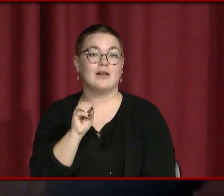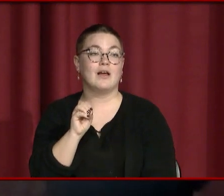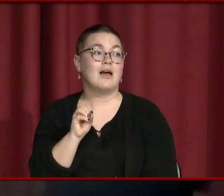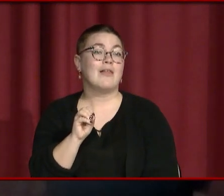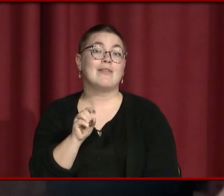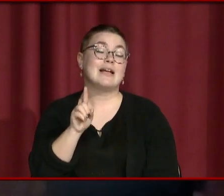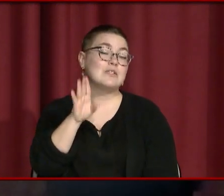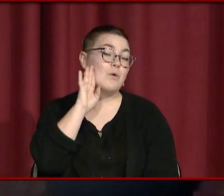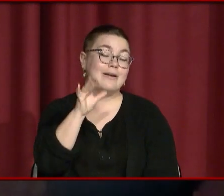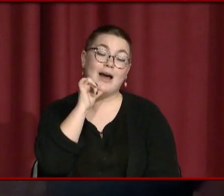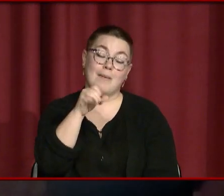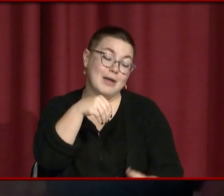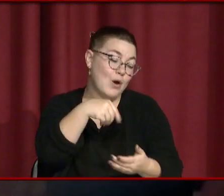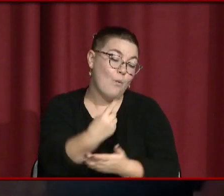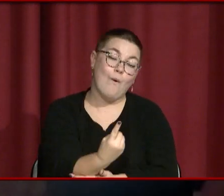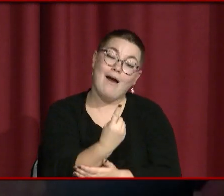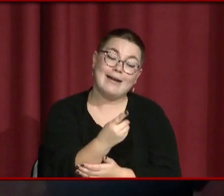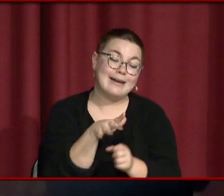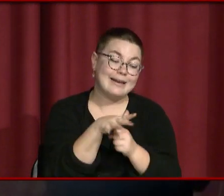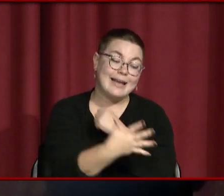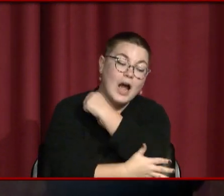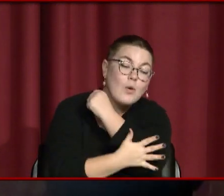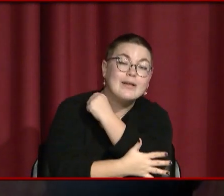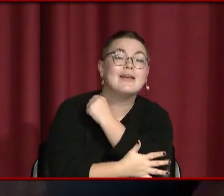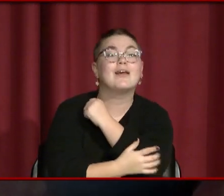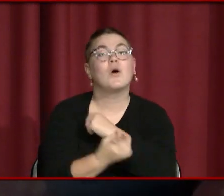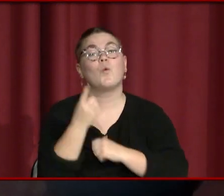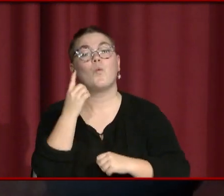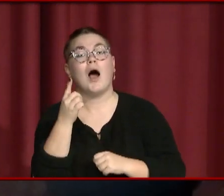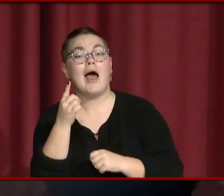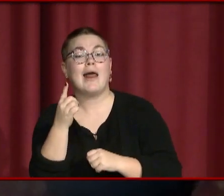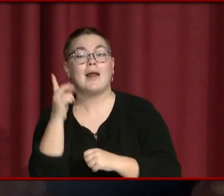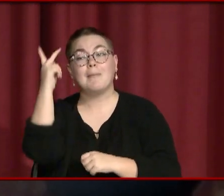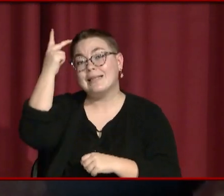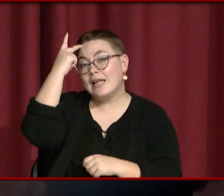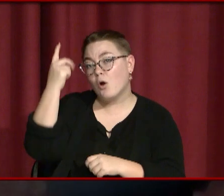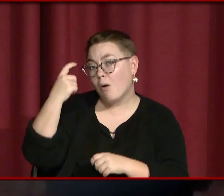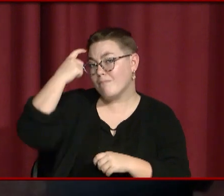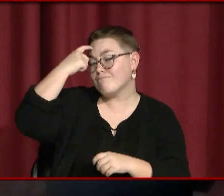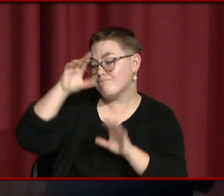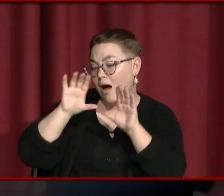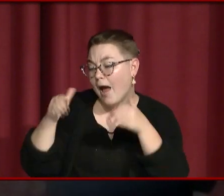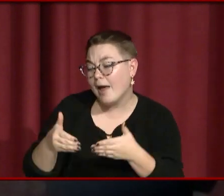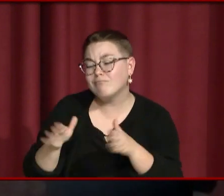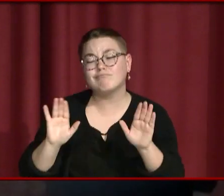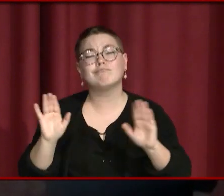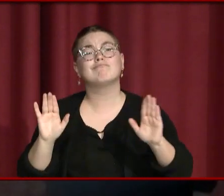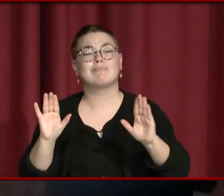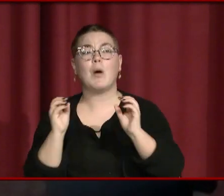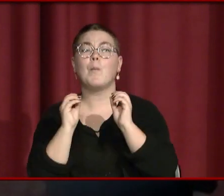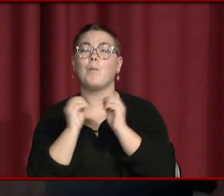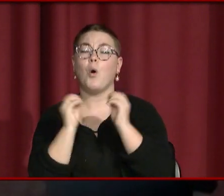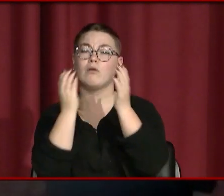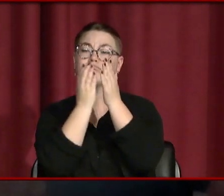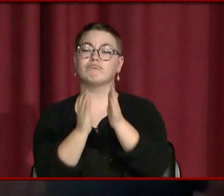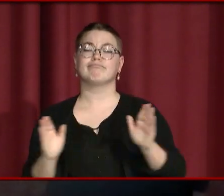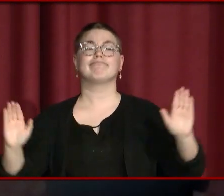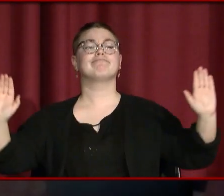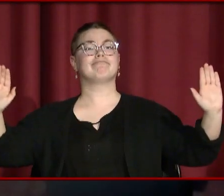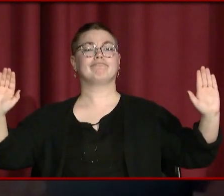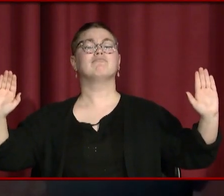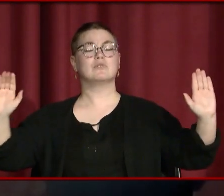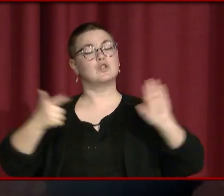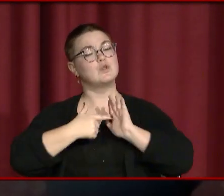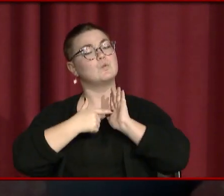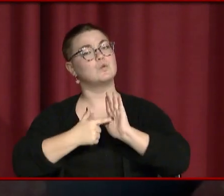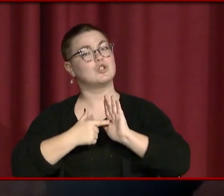county lines, across political differences, to really make sure that our Ohio State House and our Ohio congressional delegation are responsive